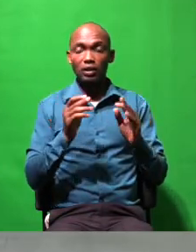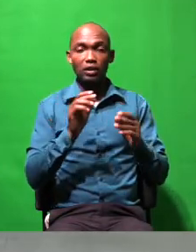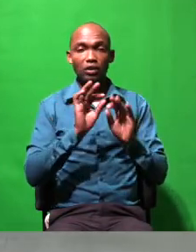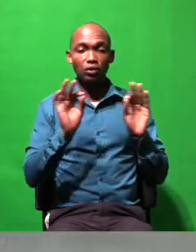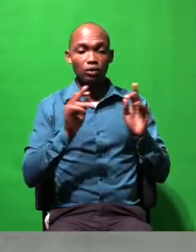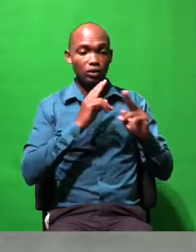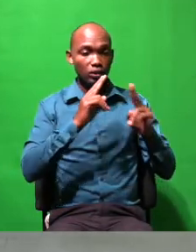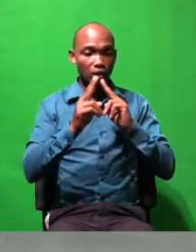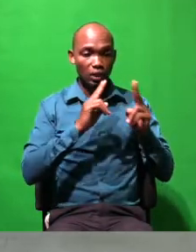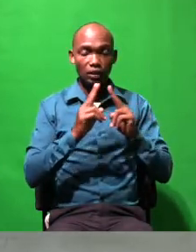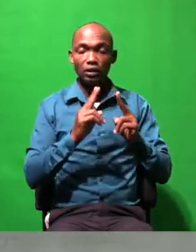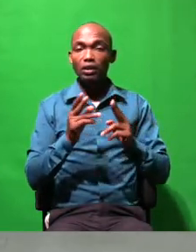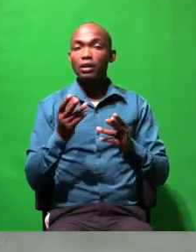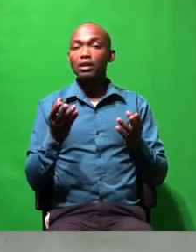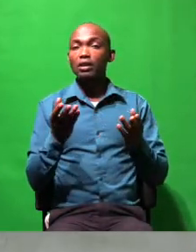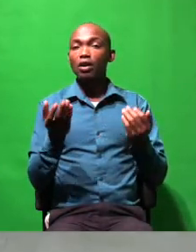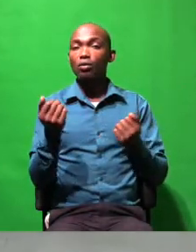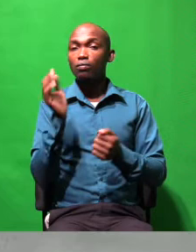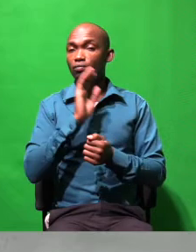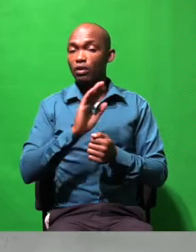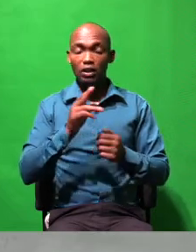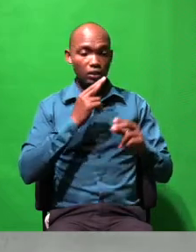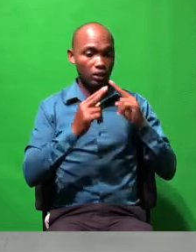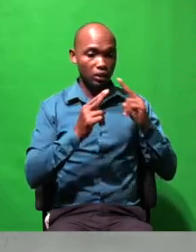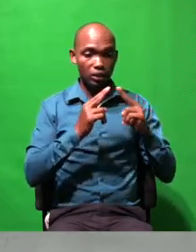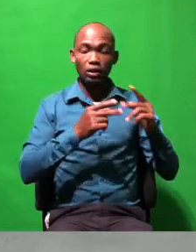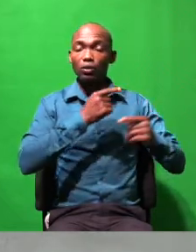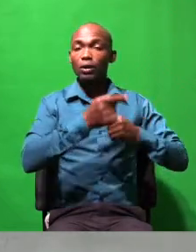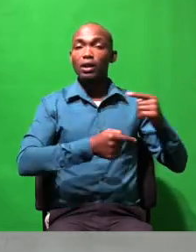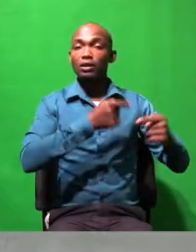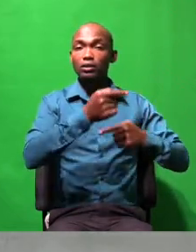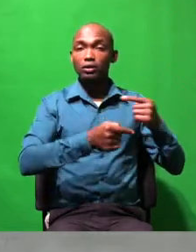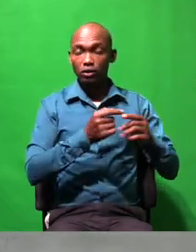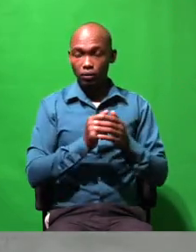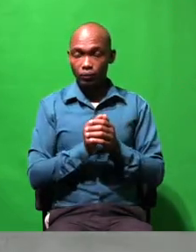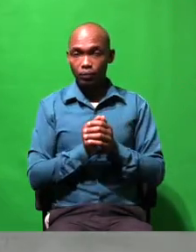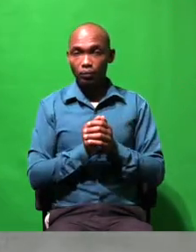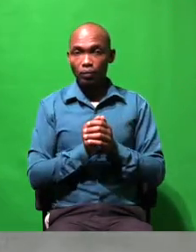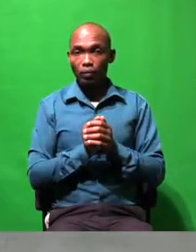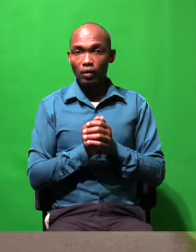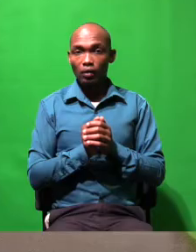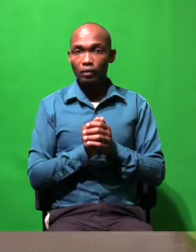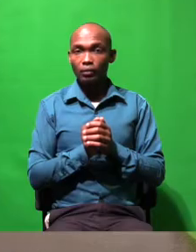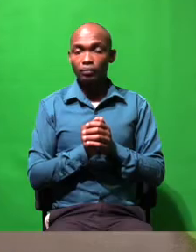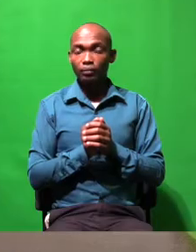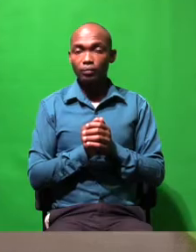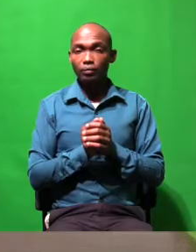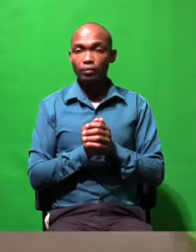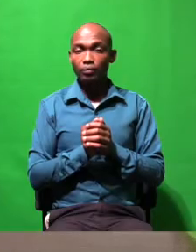discussion. So now discussion is over, and we proceed with